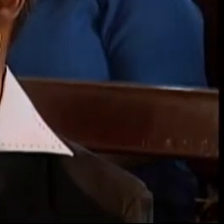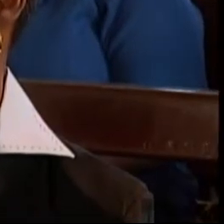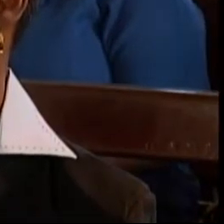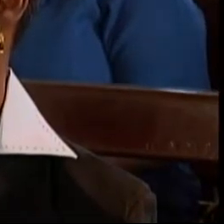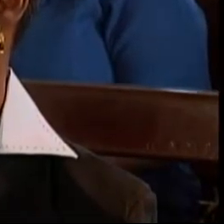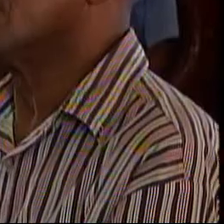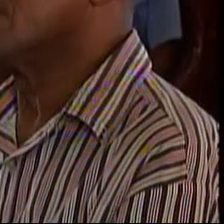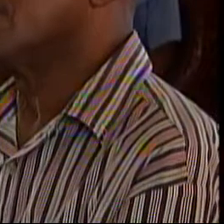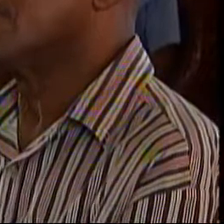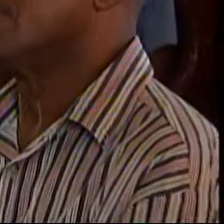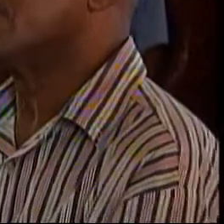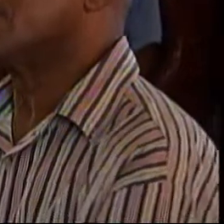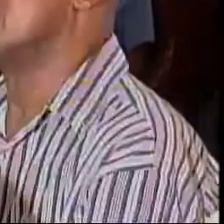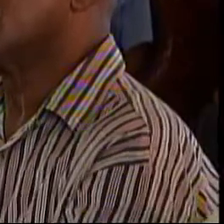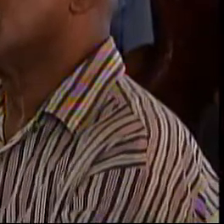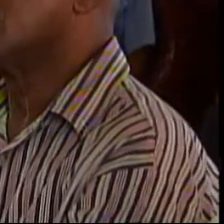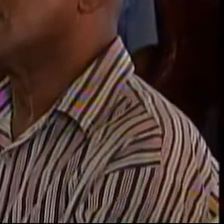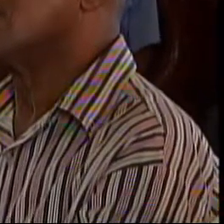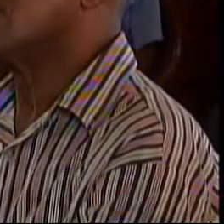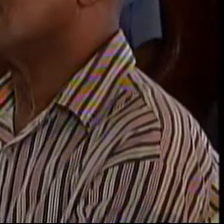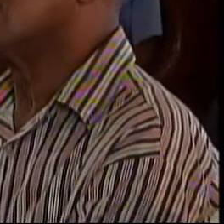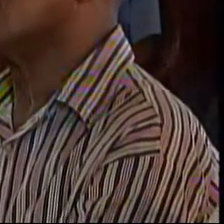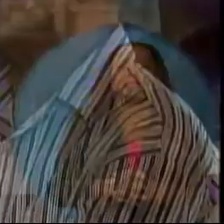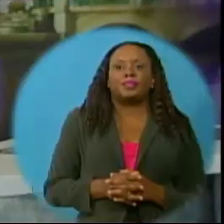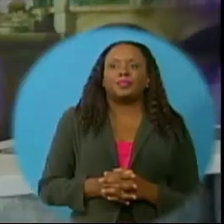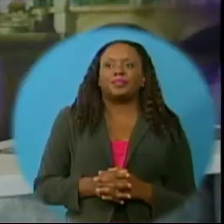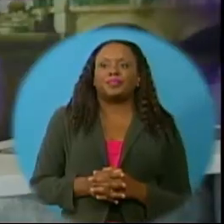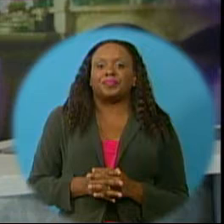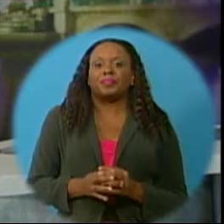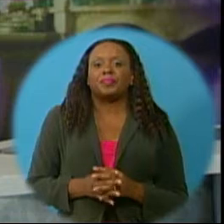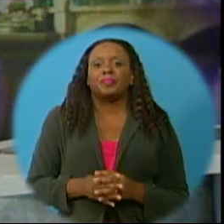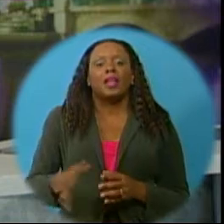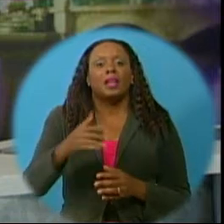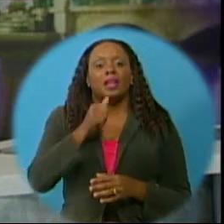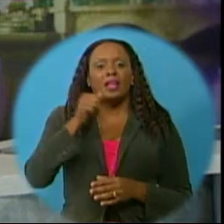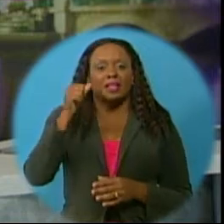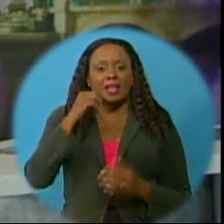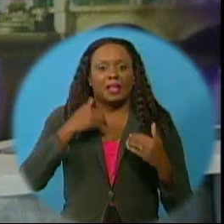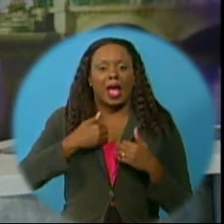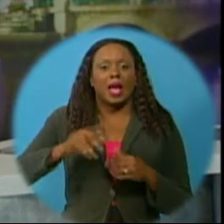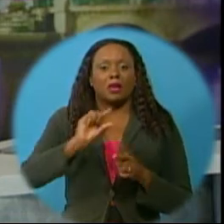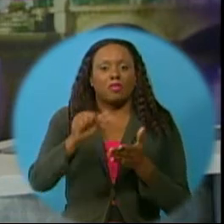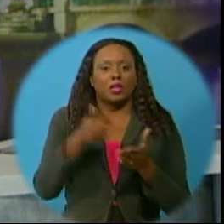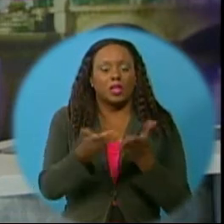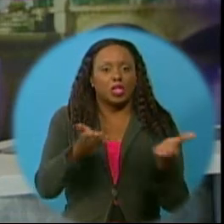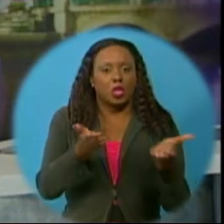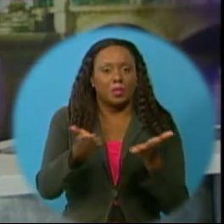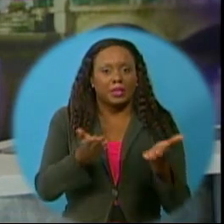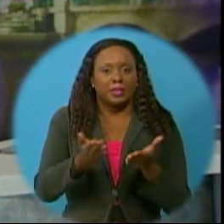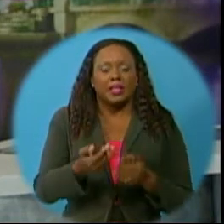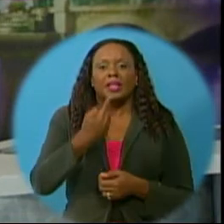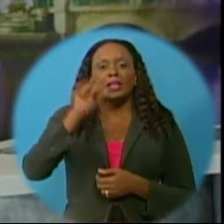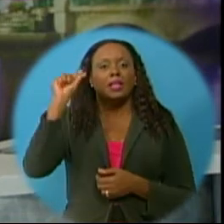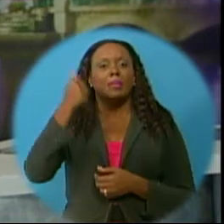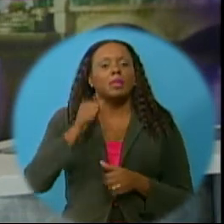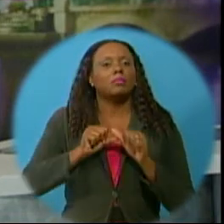Cecil Graham Development Centre, which was held at the St. Patrick's Roman Catholic Cathedral yesterday. He stressed that the government will